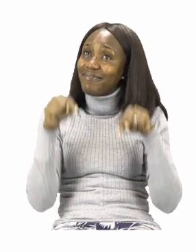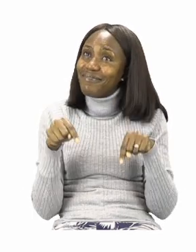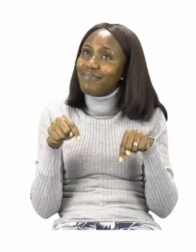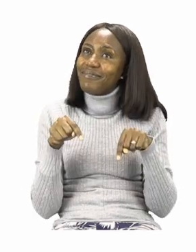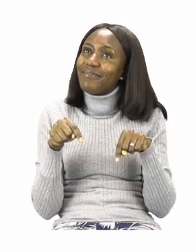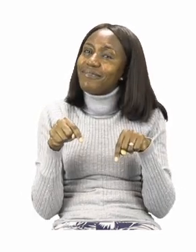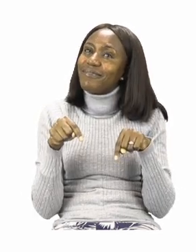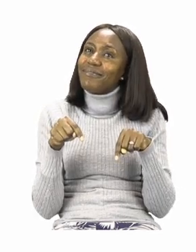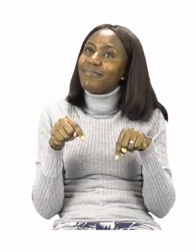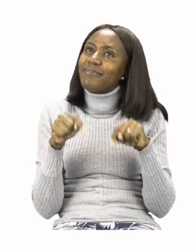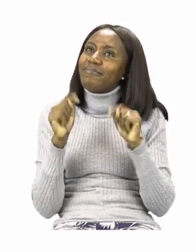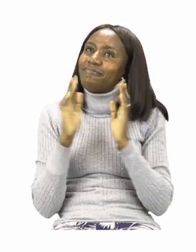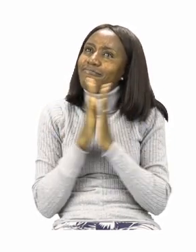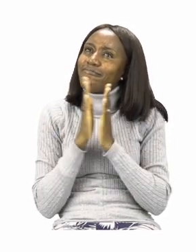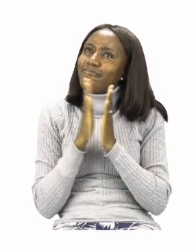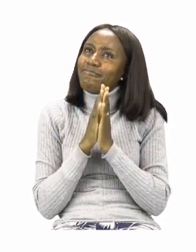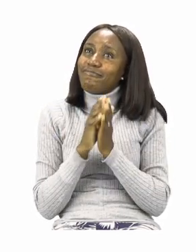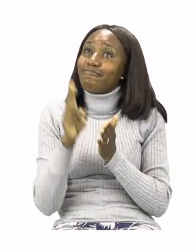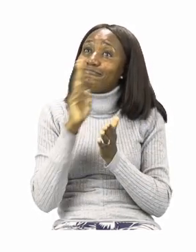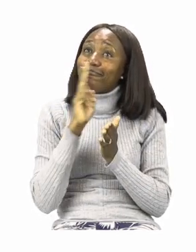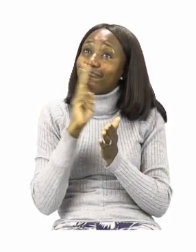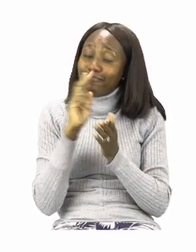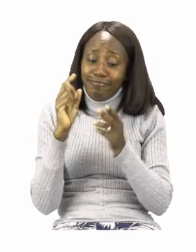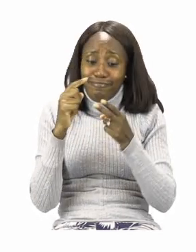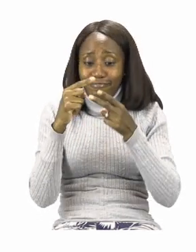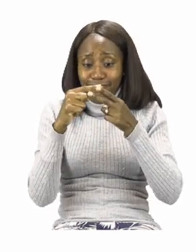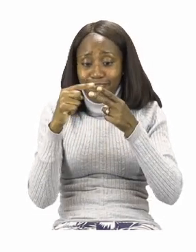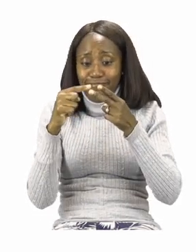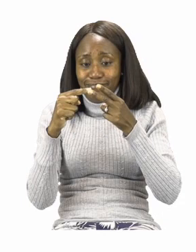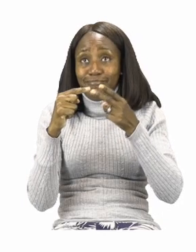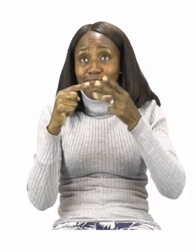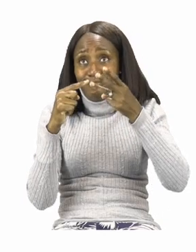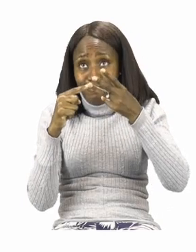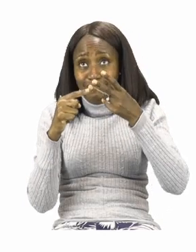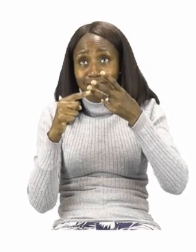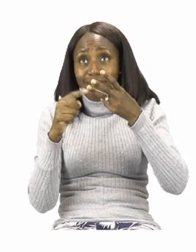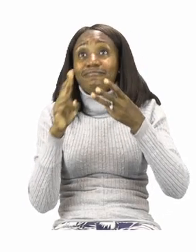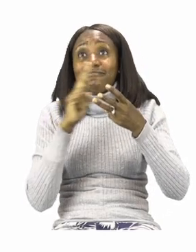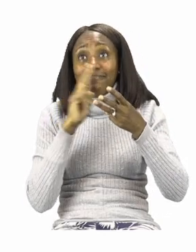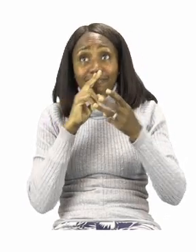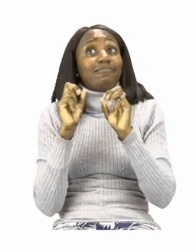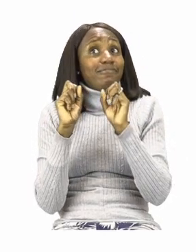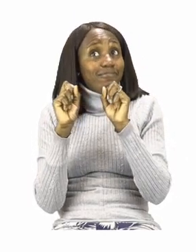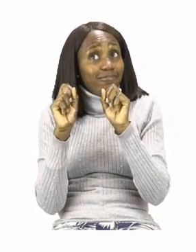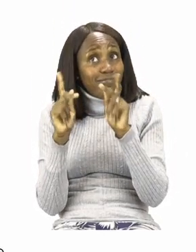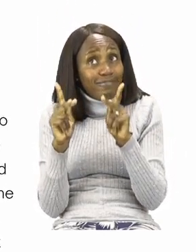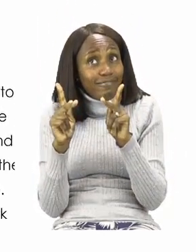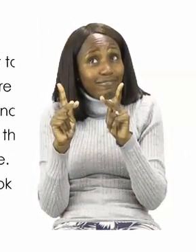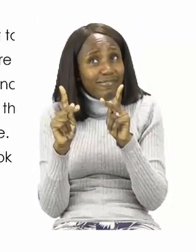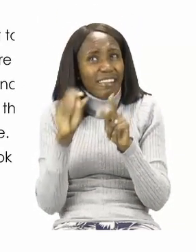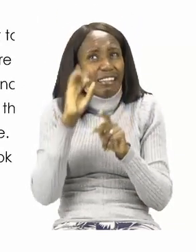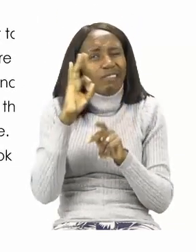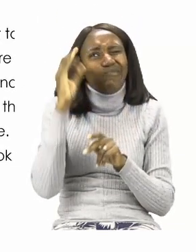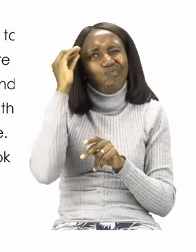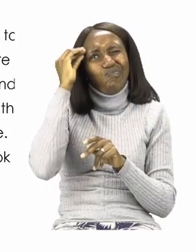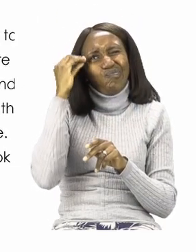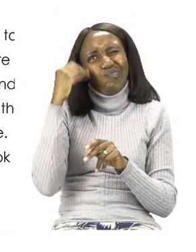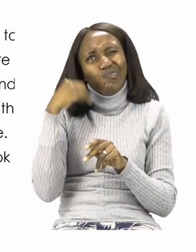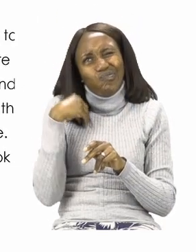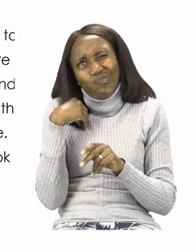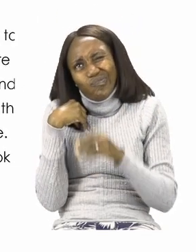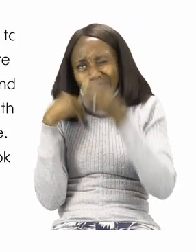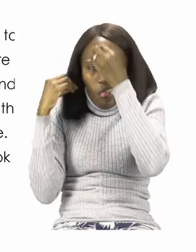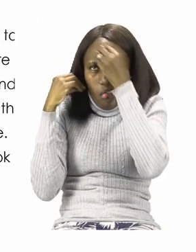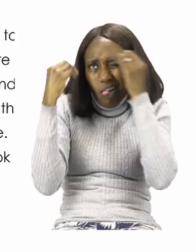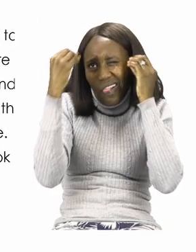to try and answer the following 3 questions. And if you're still not sure what the answer is,